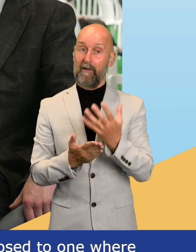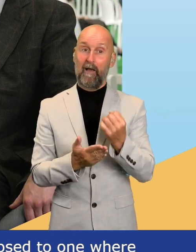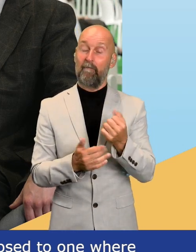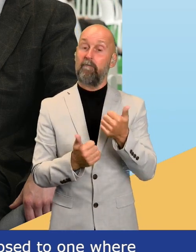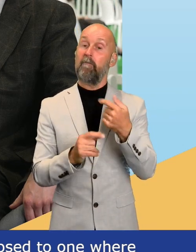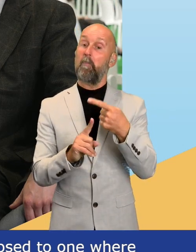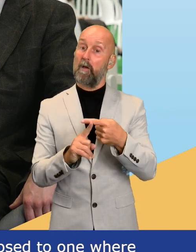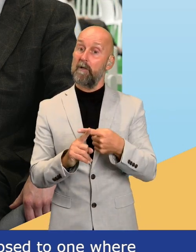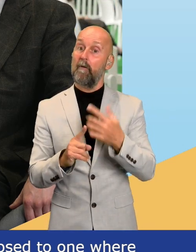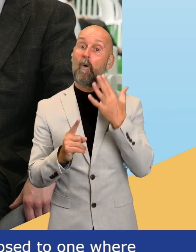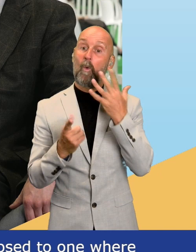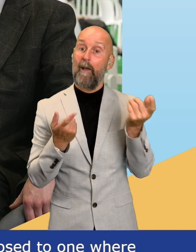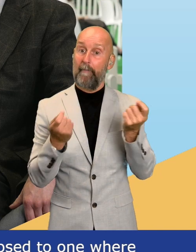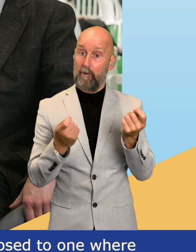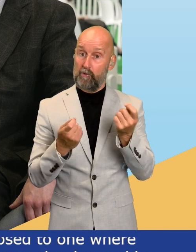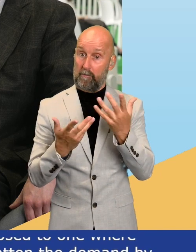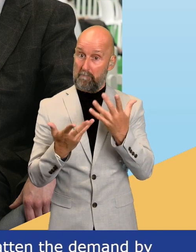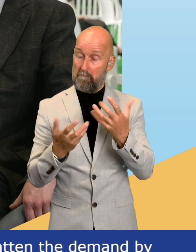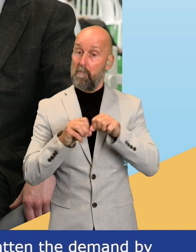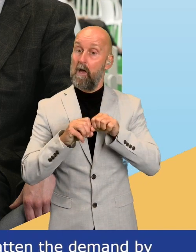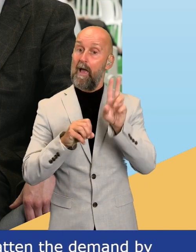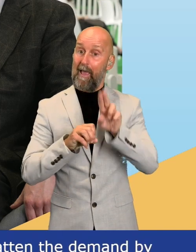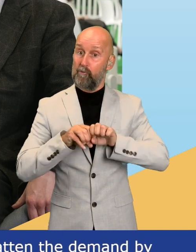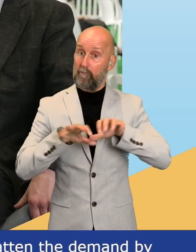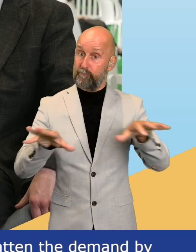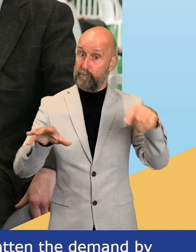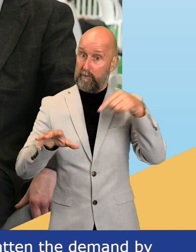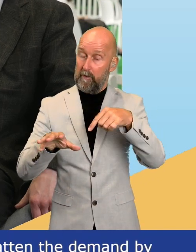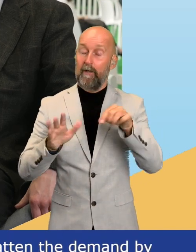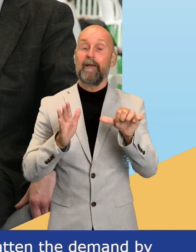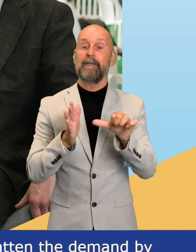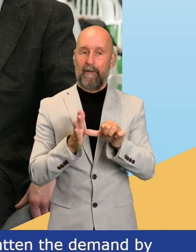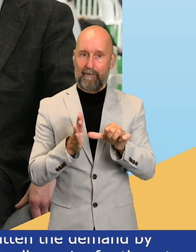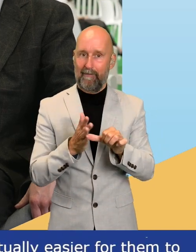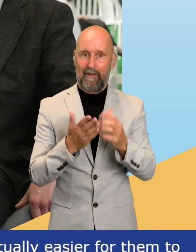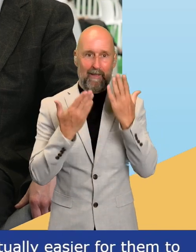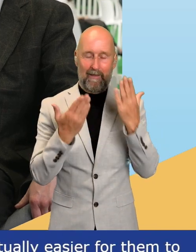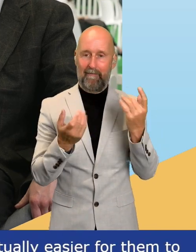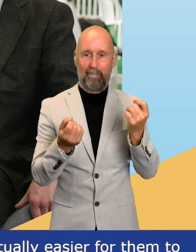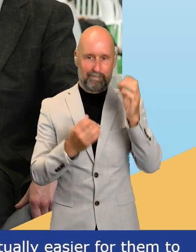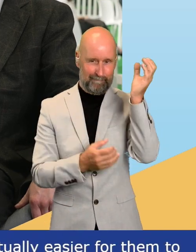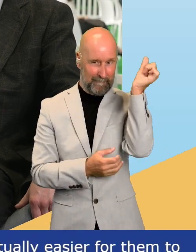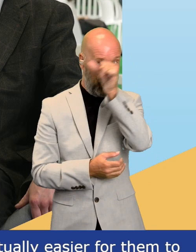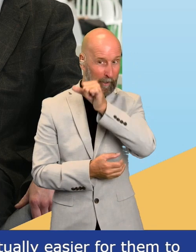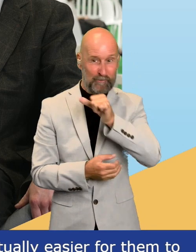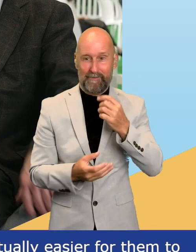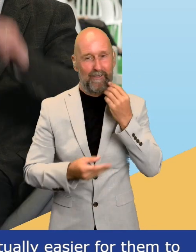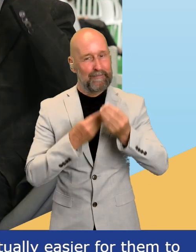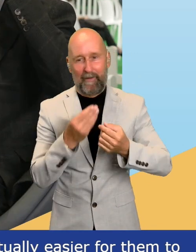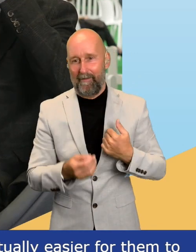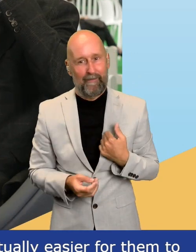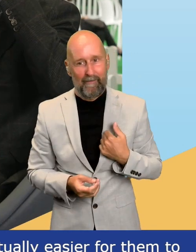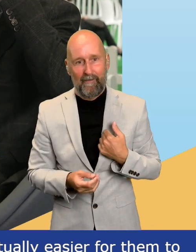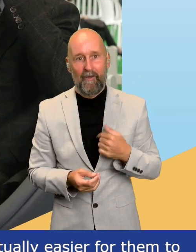positives to it in terms of managing the grid, but there's difficulties that I don't have the knowledge to explain in terms of I